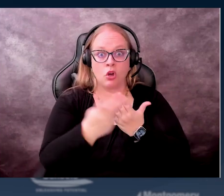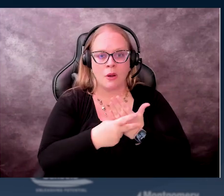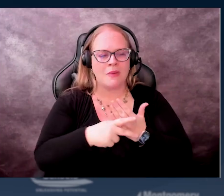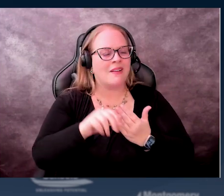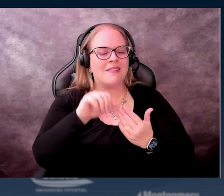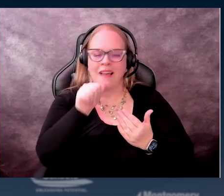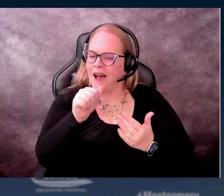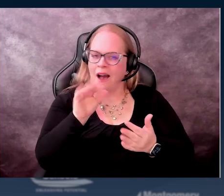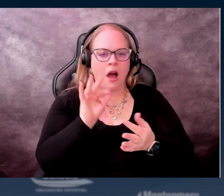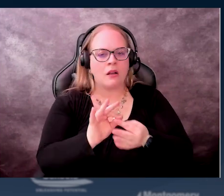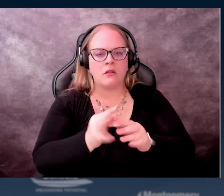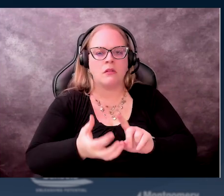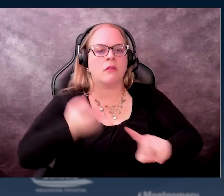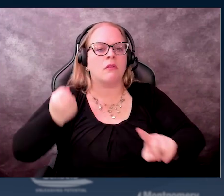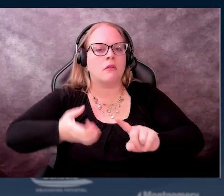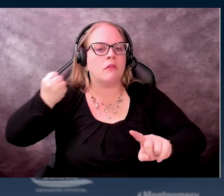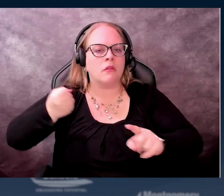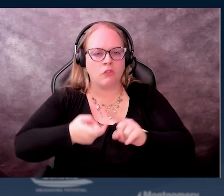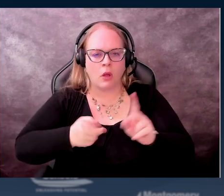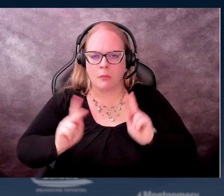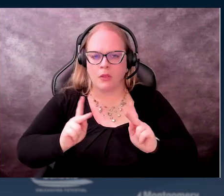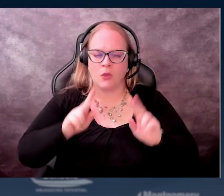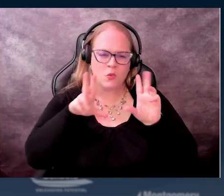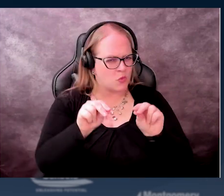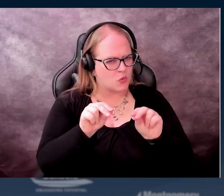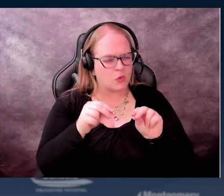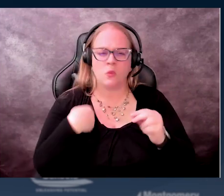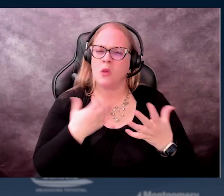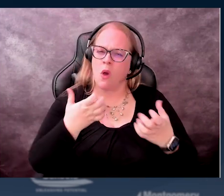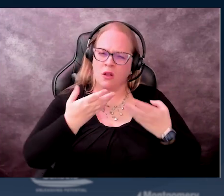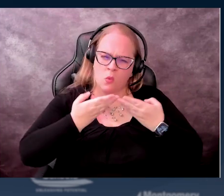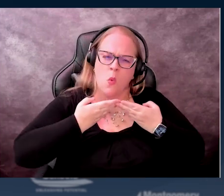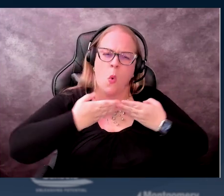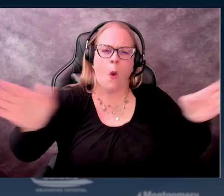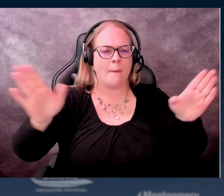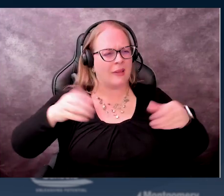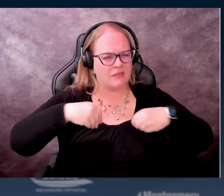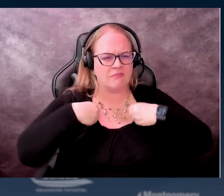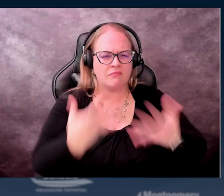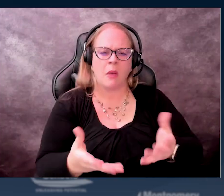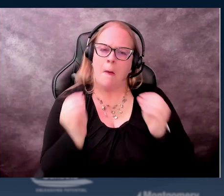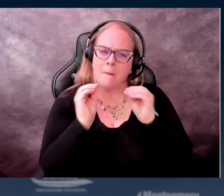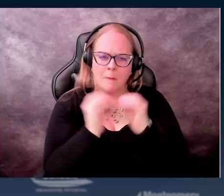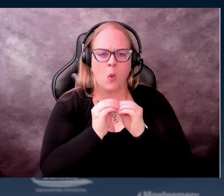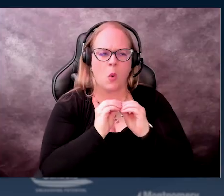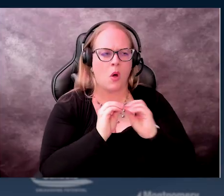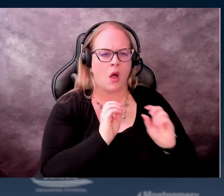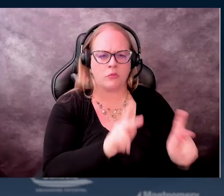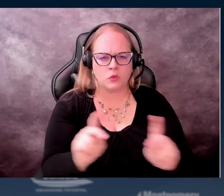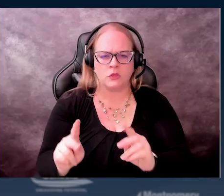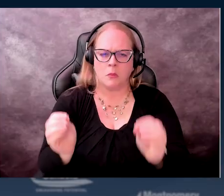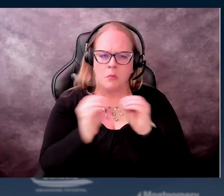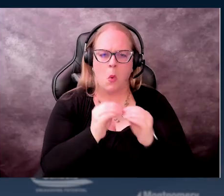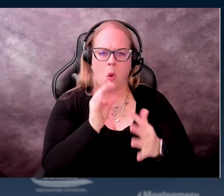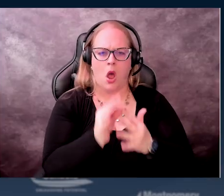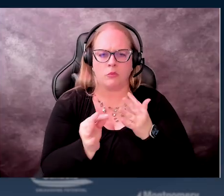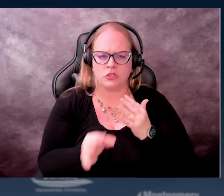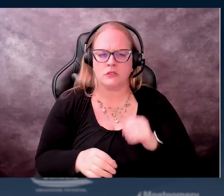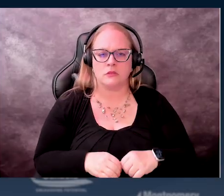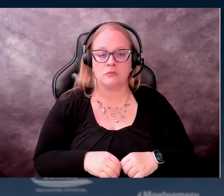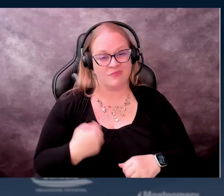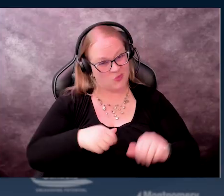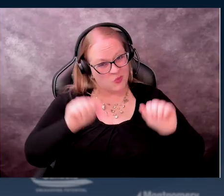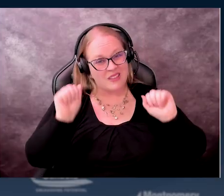doors closer to home so that every student has even more great options. And we can do this and do it